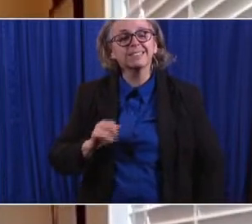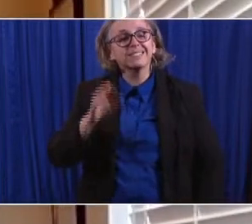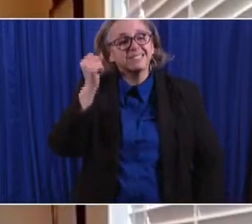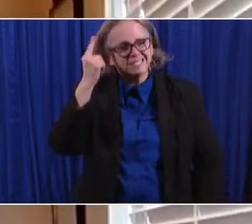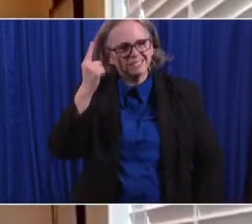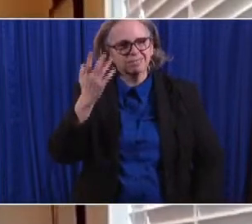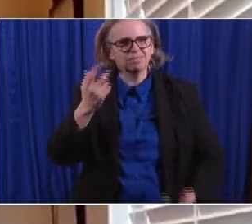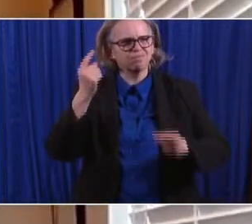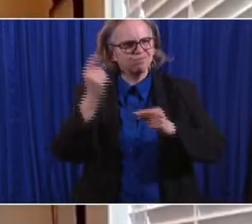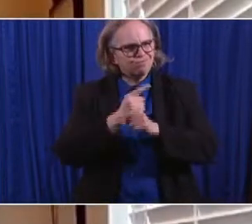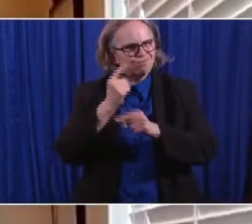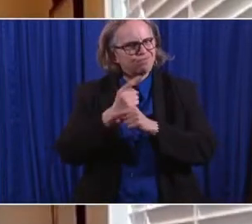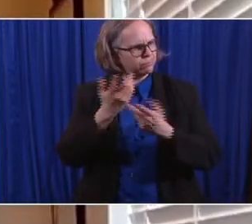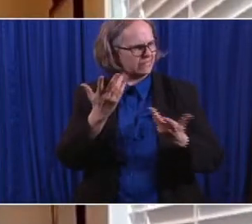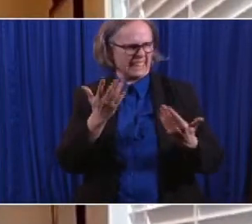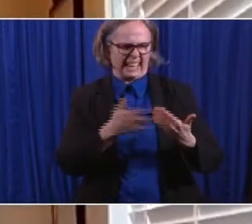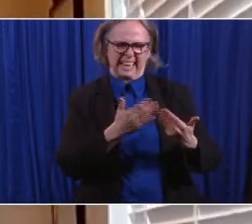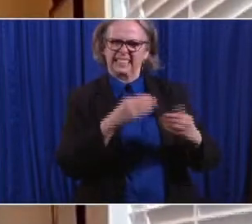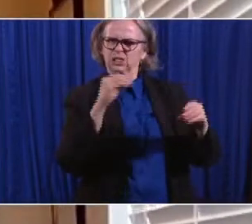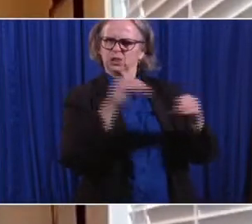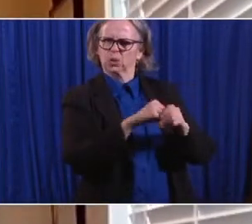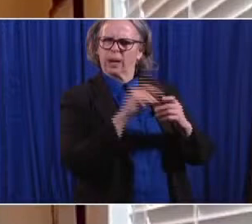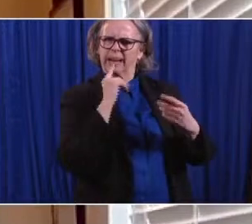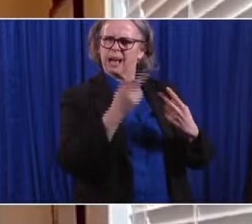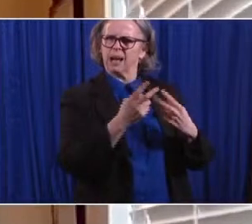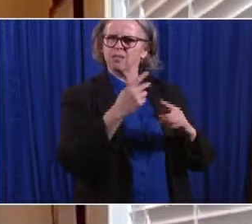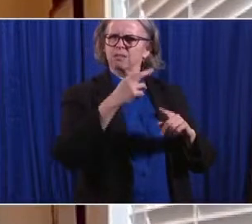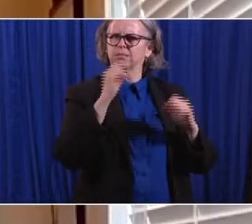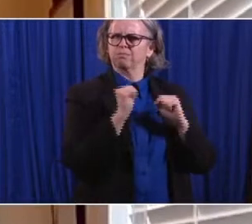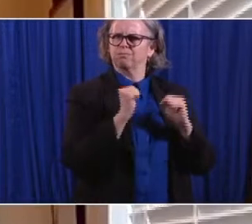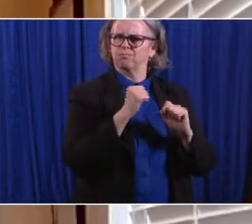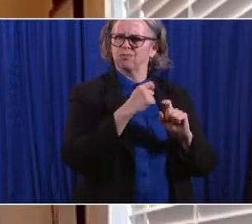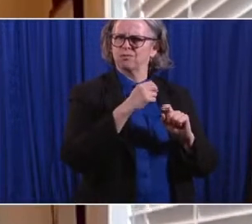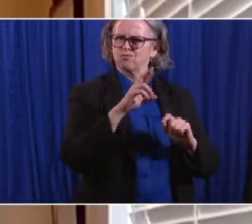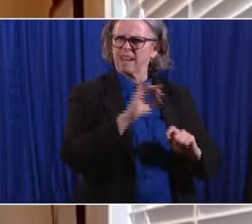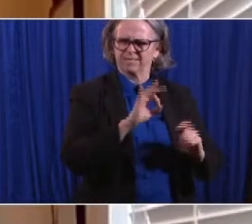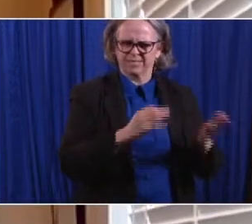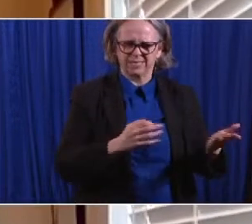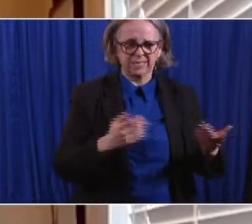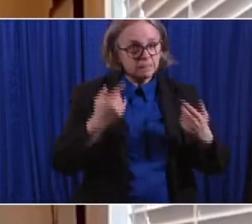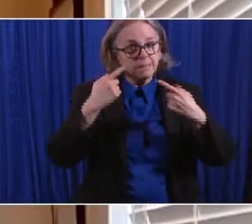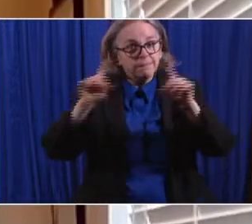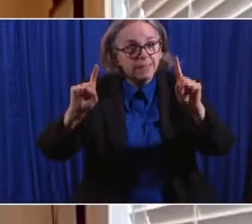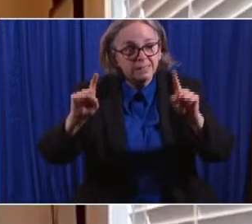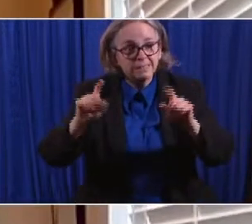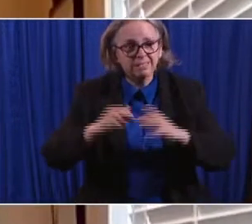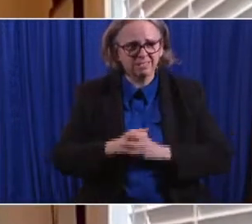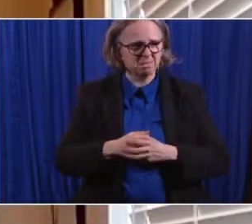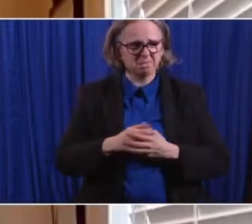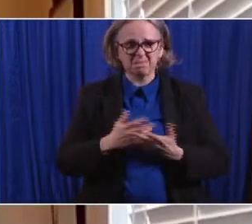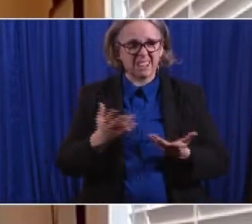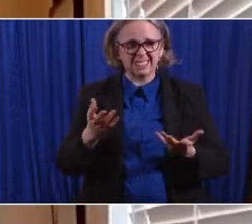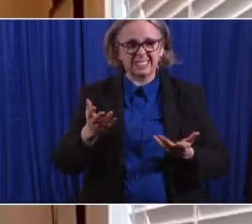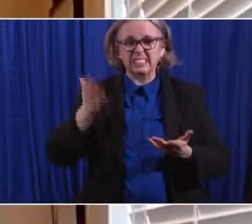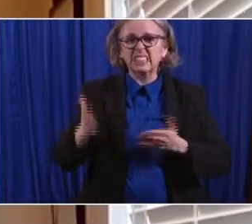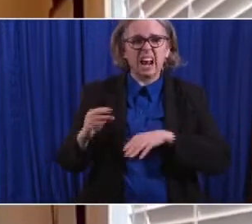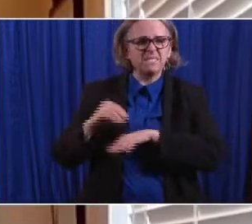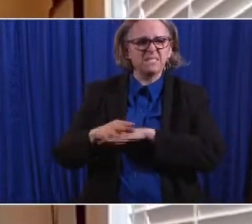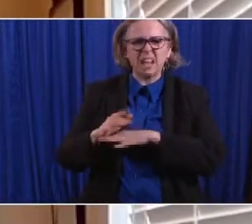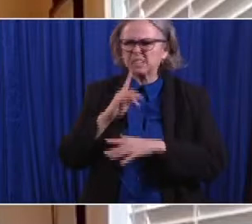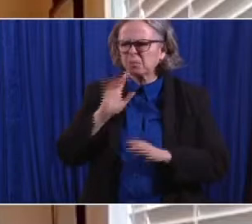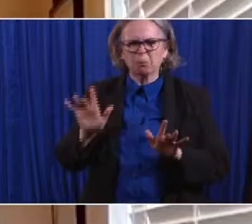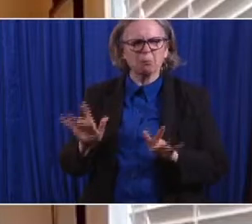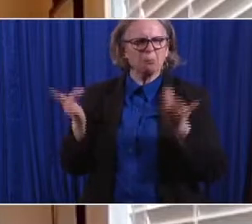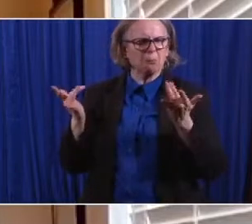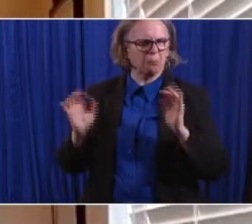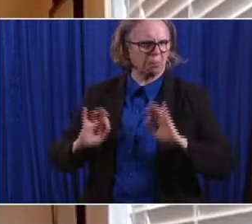regular refrigeration and appears to not only be effective, but to have a very modest side effect profile. Remember,